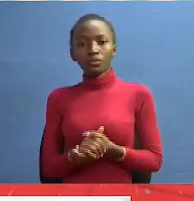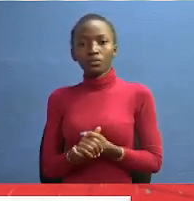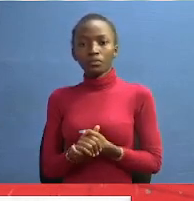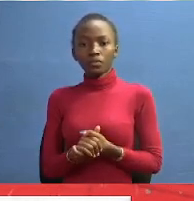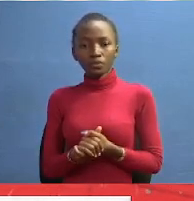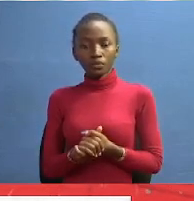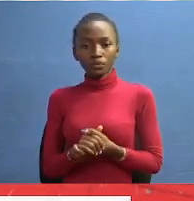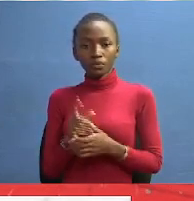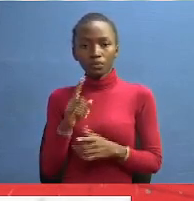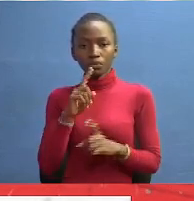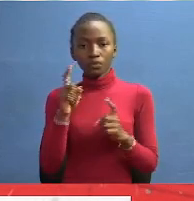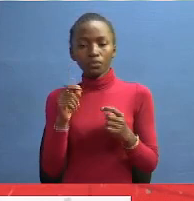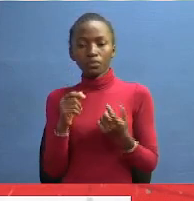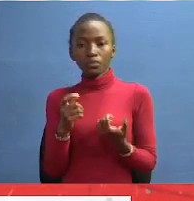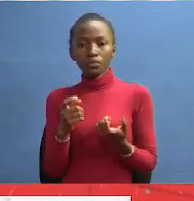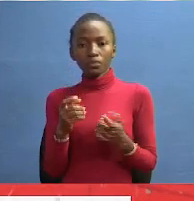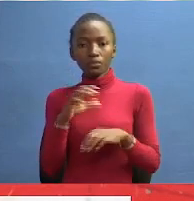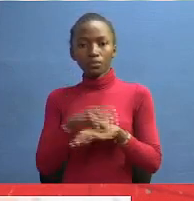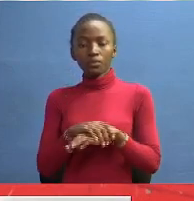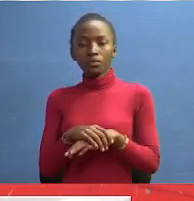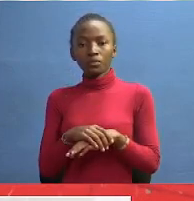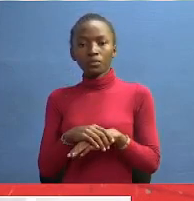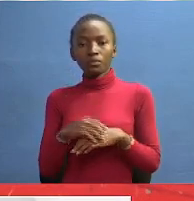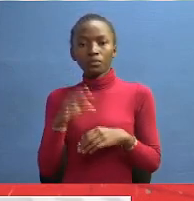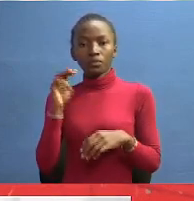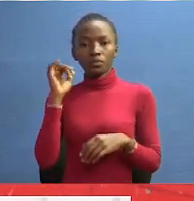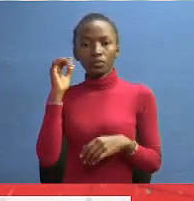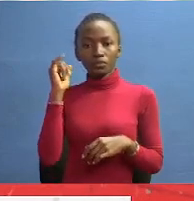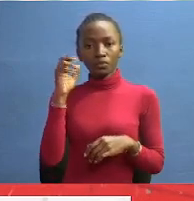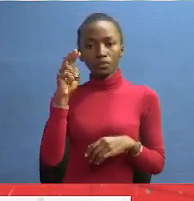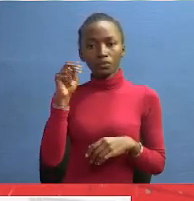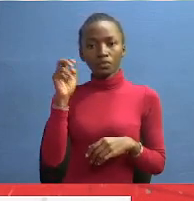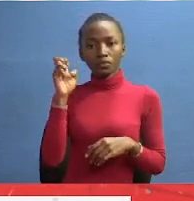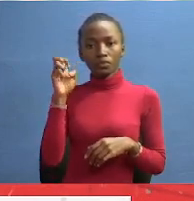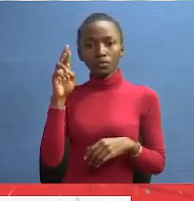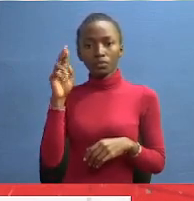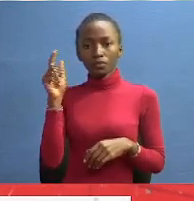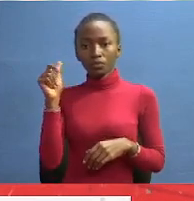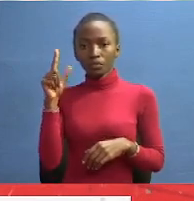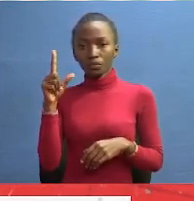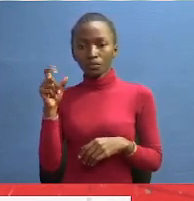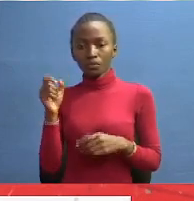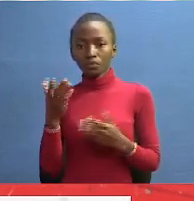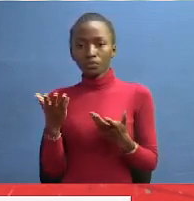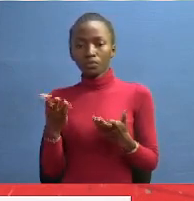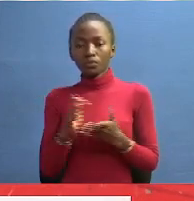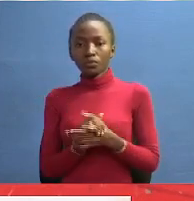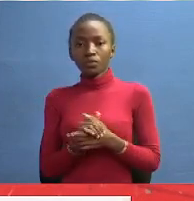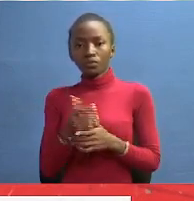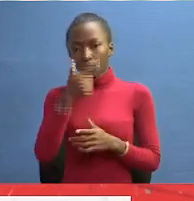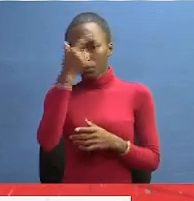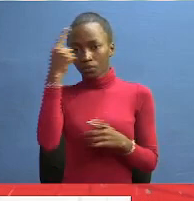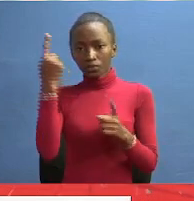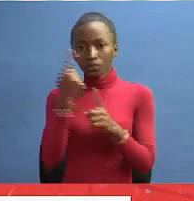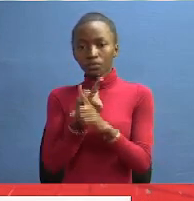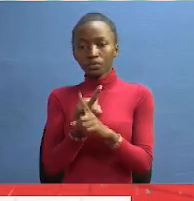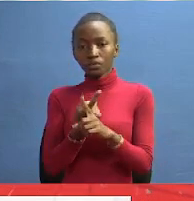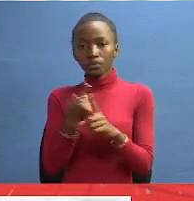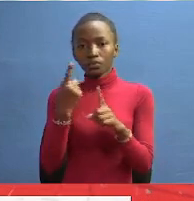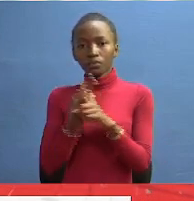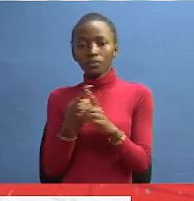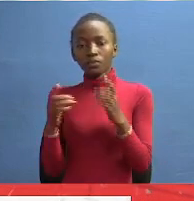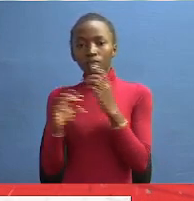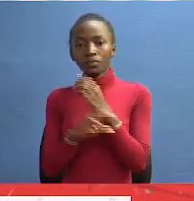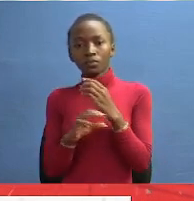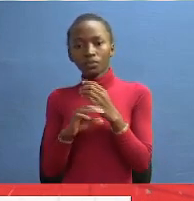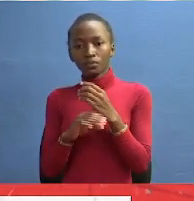minerals from? Right. So because of the interest of different states, then it is quite unlikely